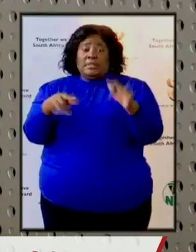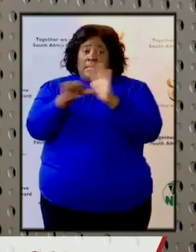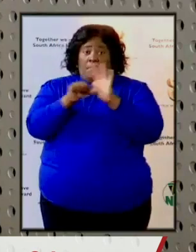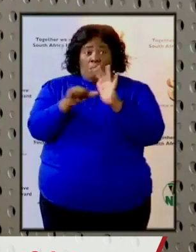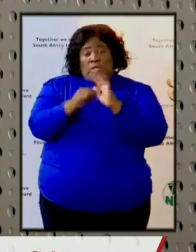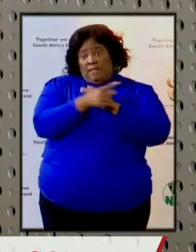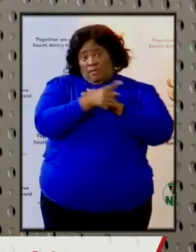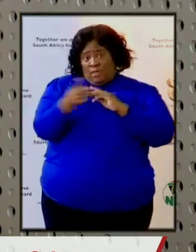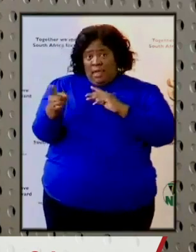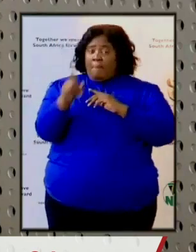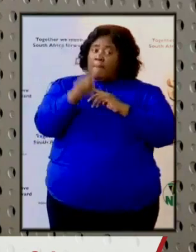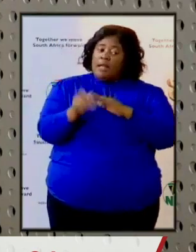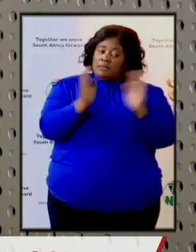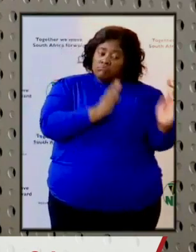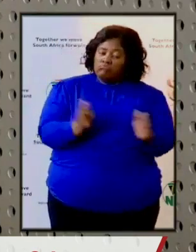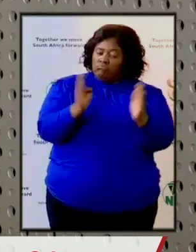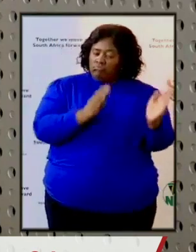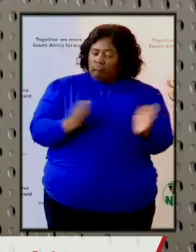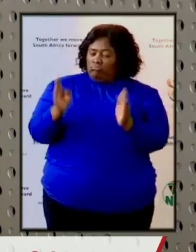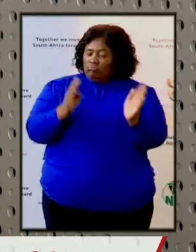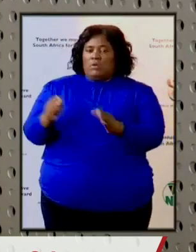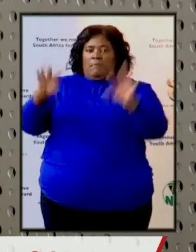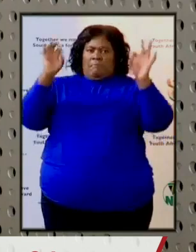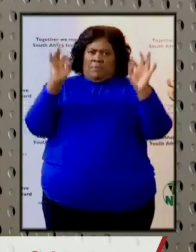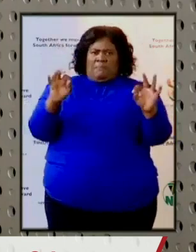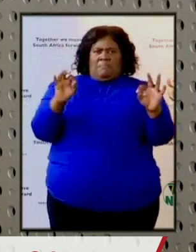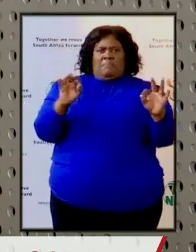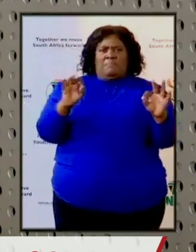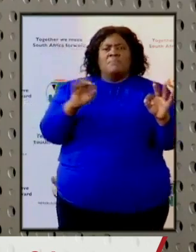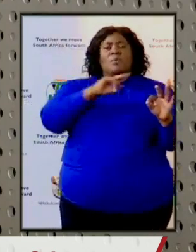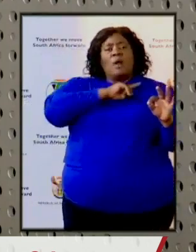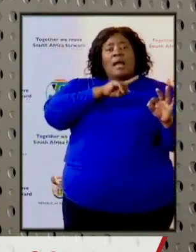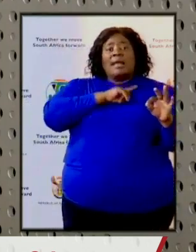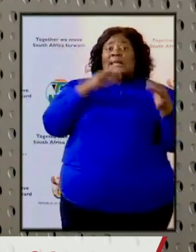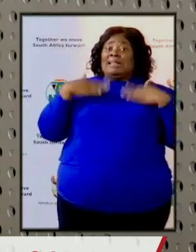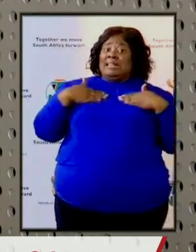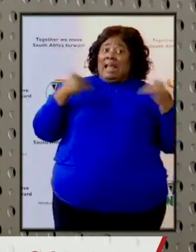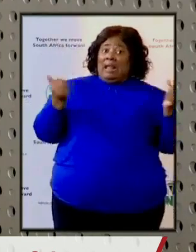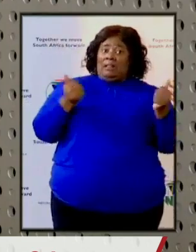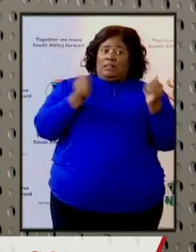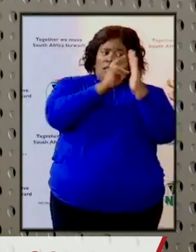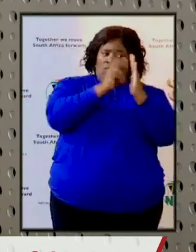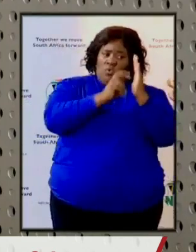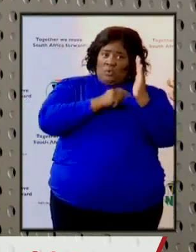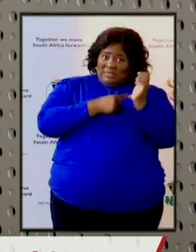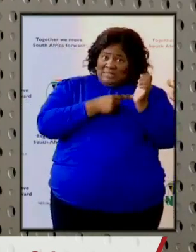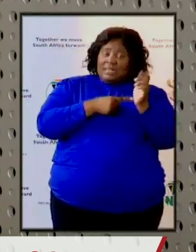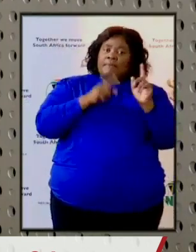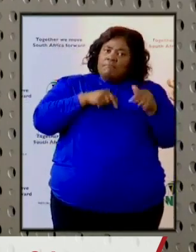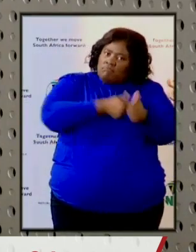important for them to prepare properly, because the health protocols still need to be observed.